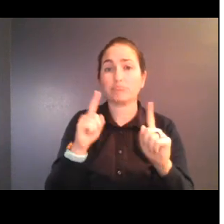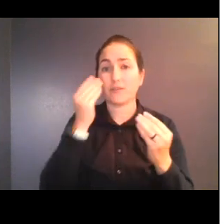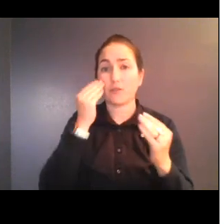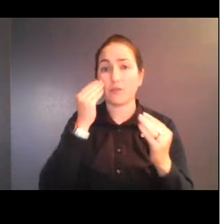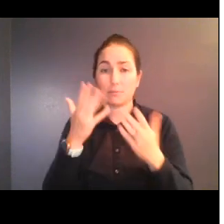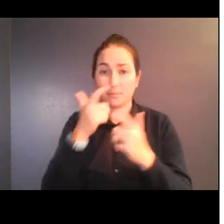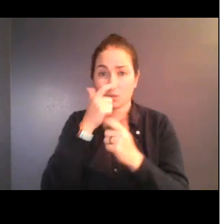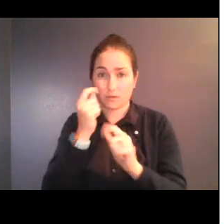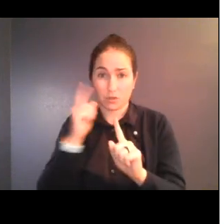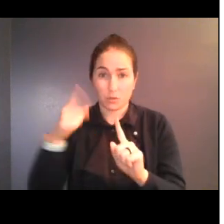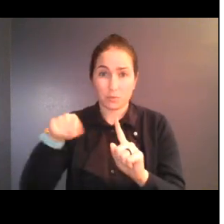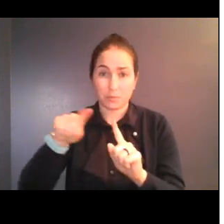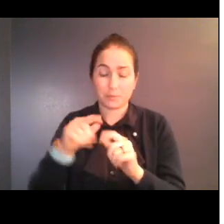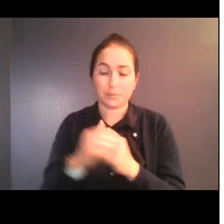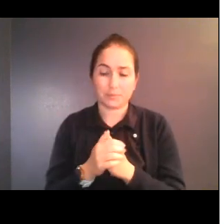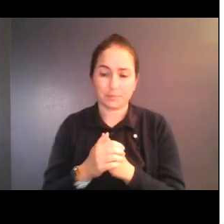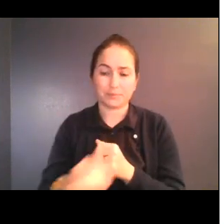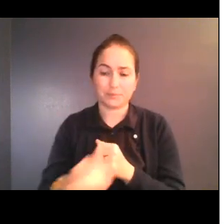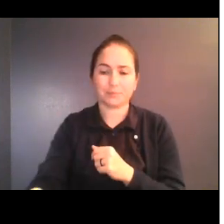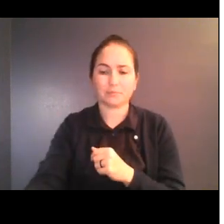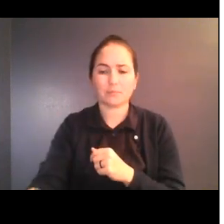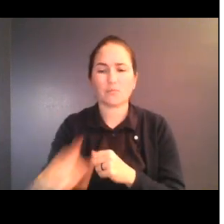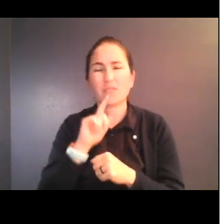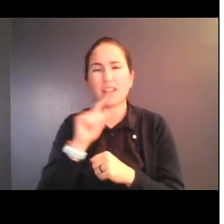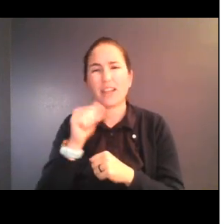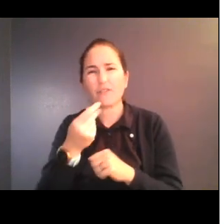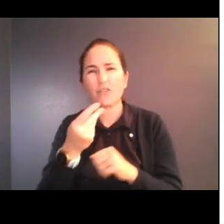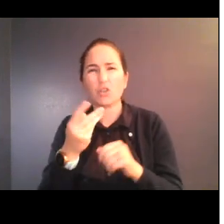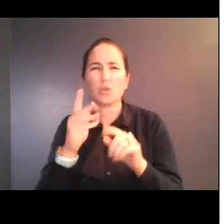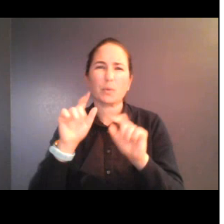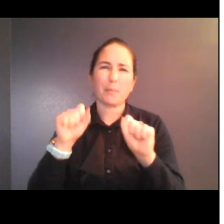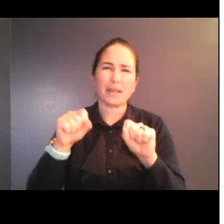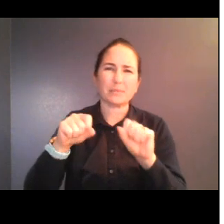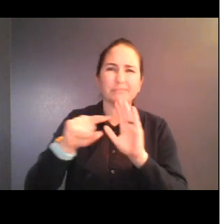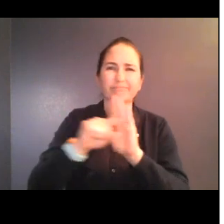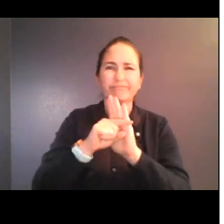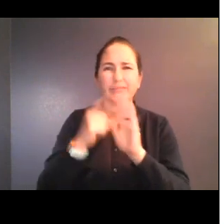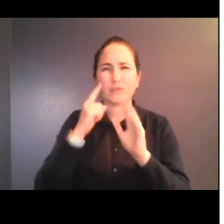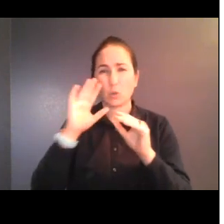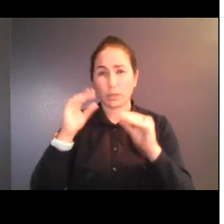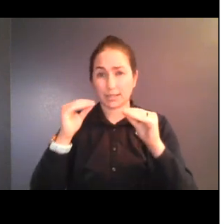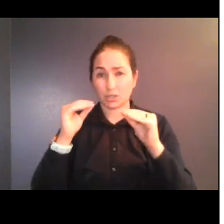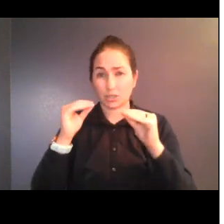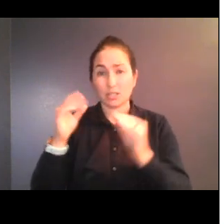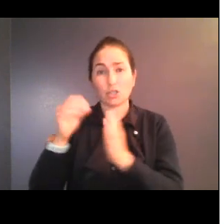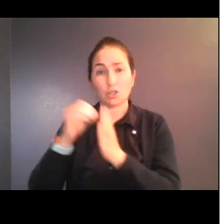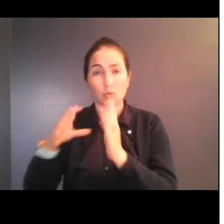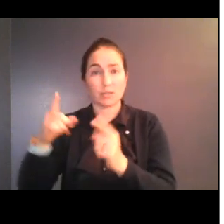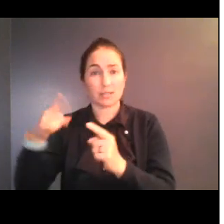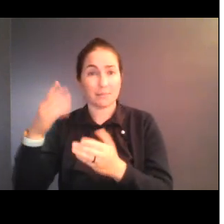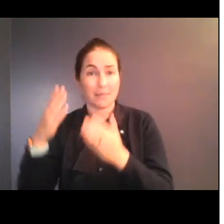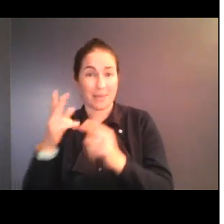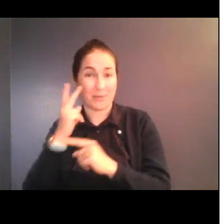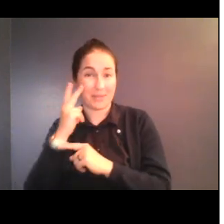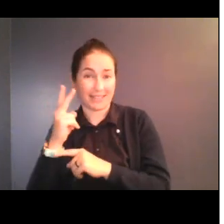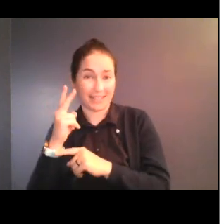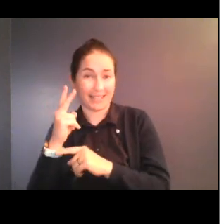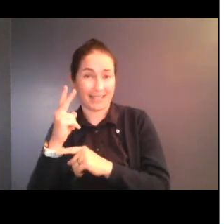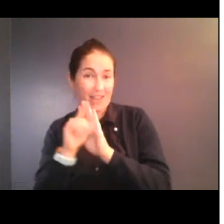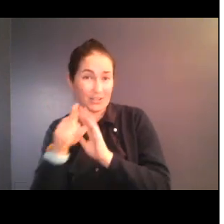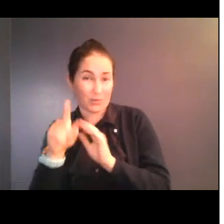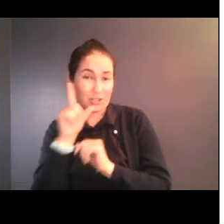you. A couple of potential pitfalls for your teaching. Your students may find you on Twitter,